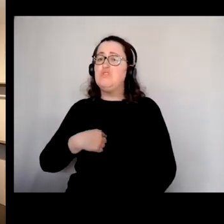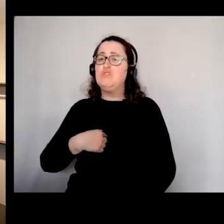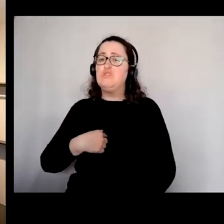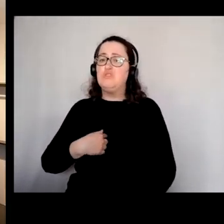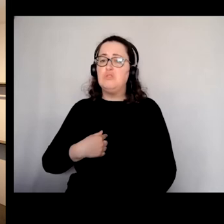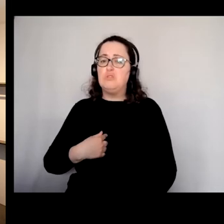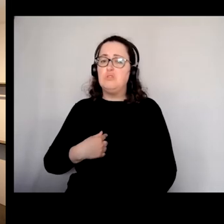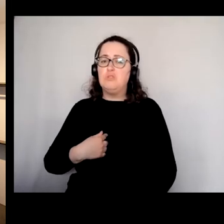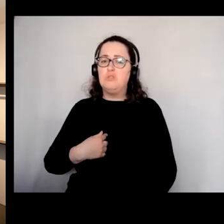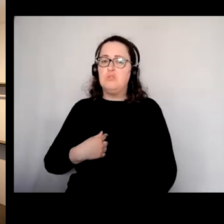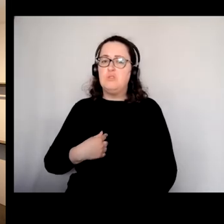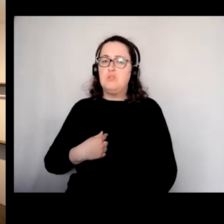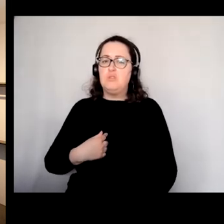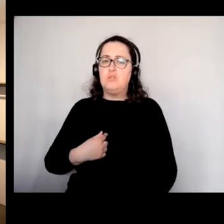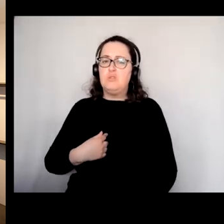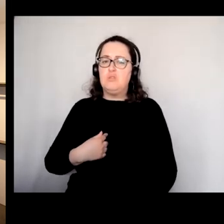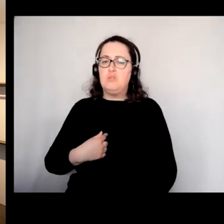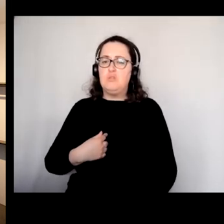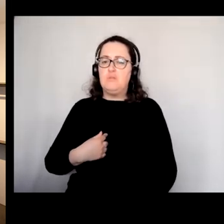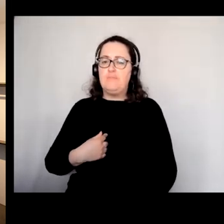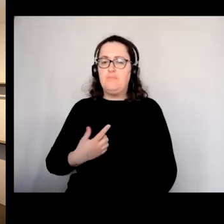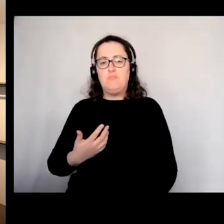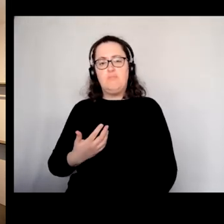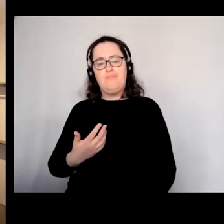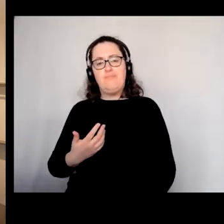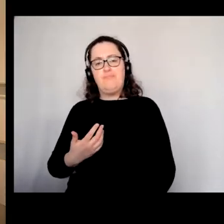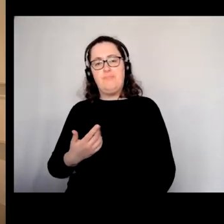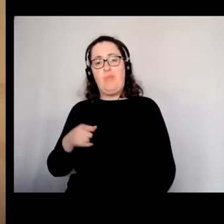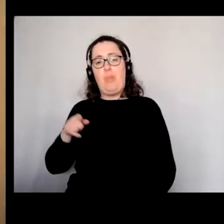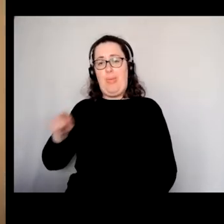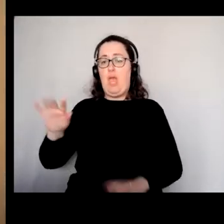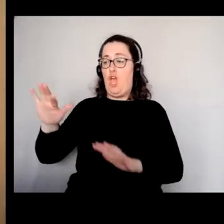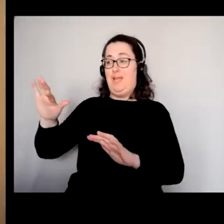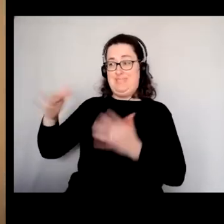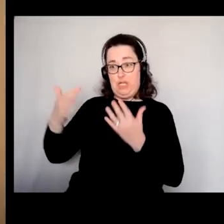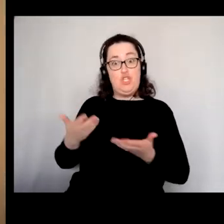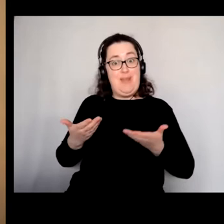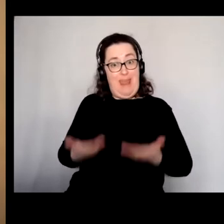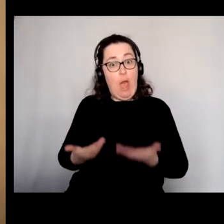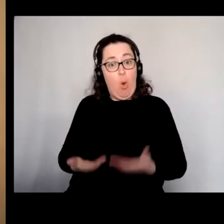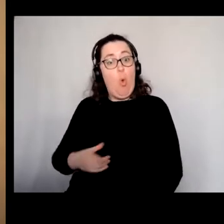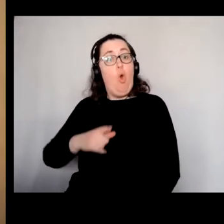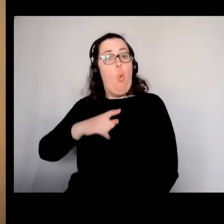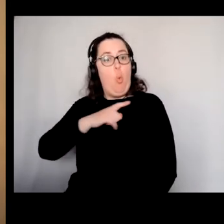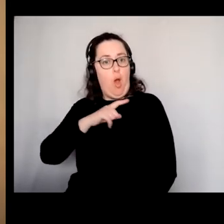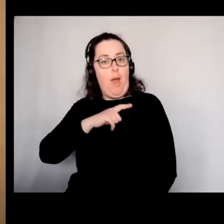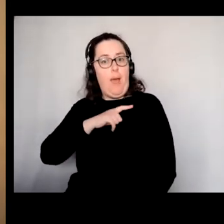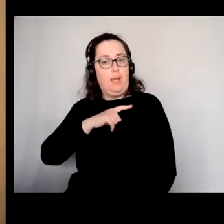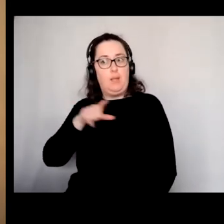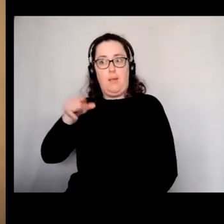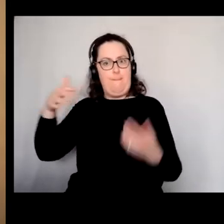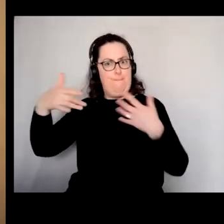And I say that because I say they would pay attention now because it's